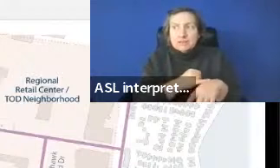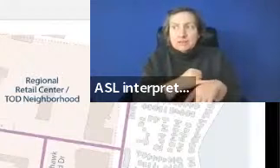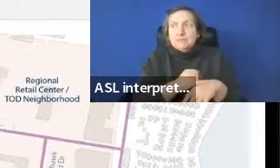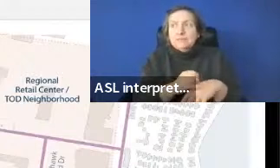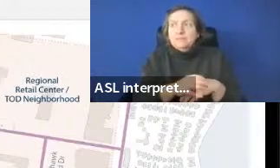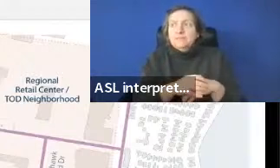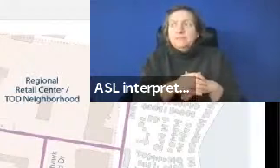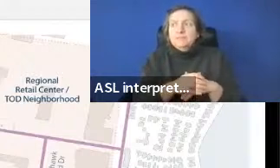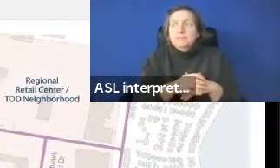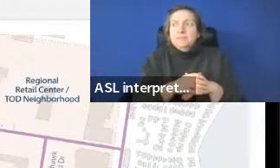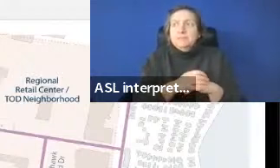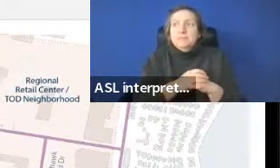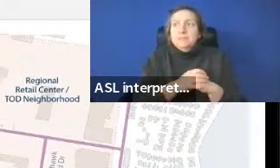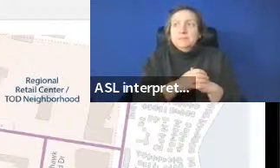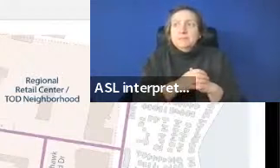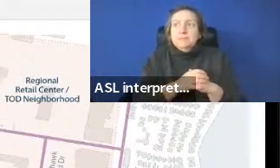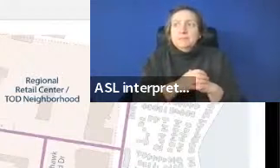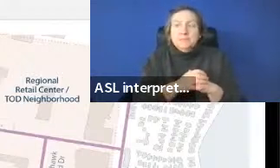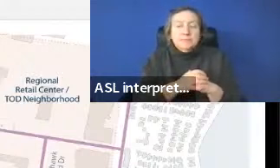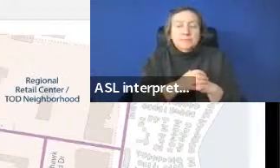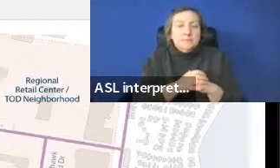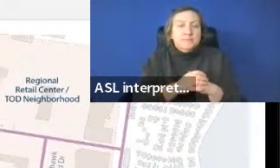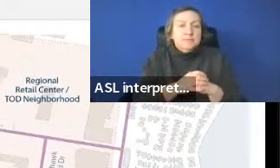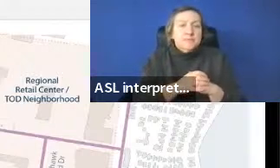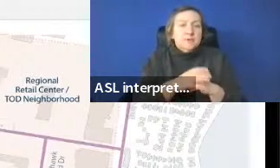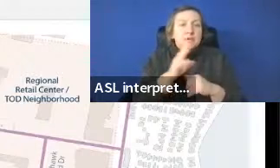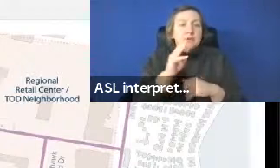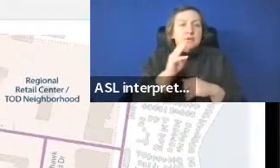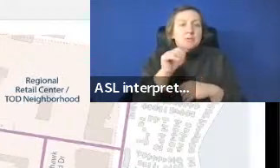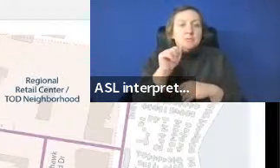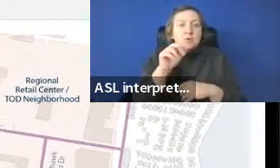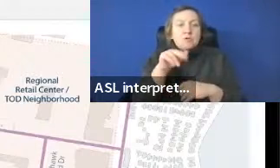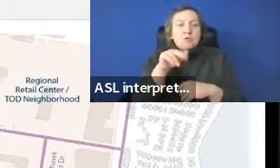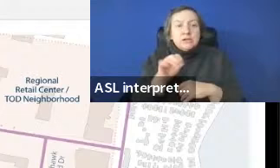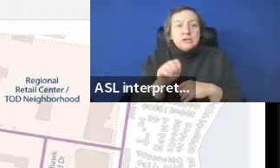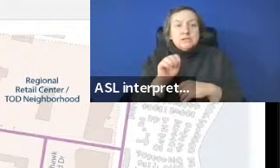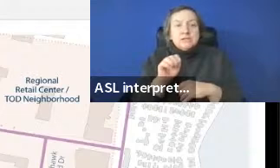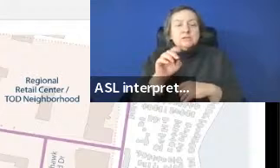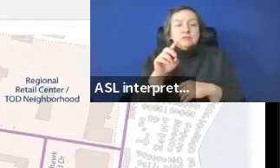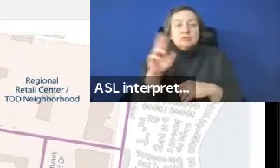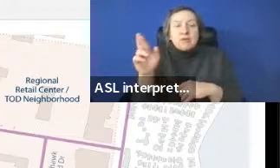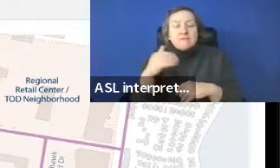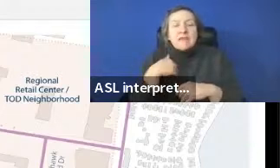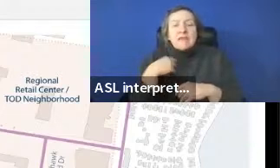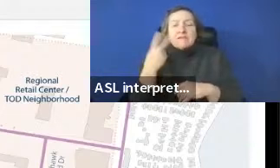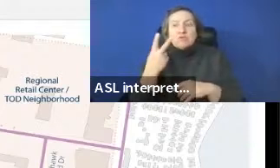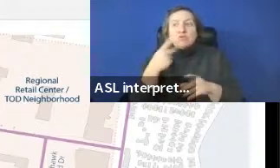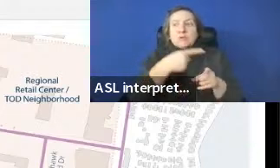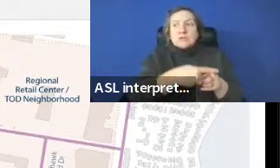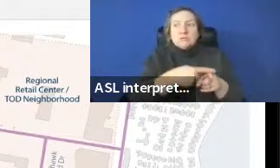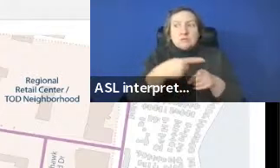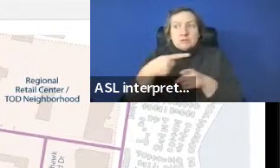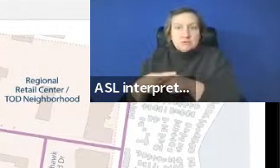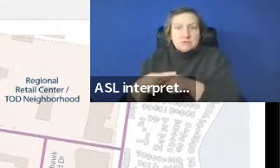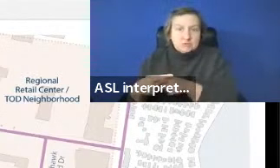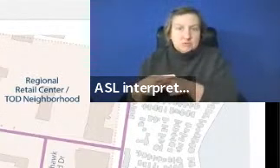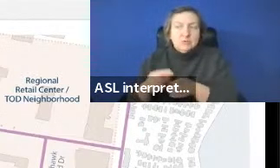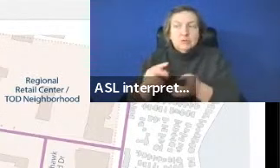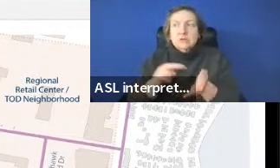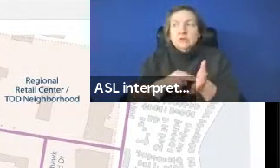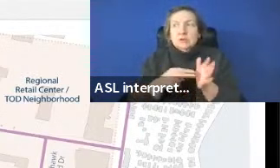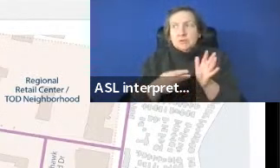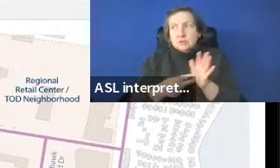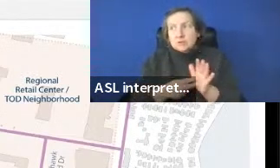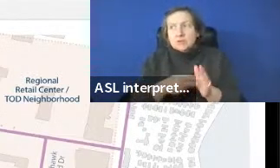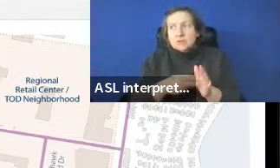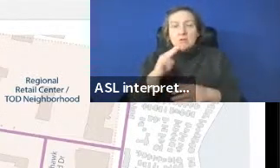the interchange on Marine Drive has 2 intersections. So what that means is on